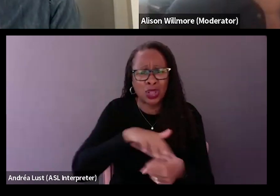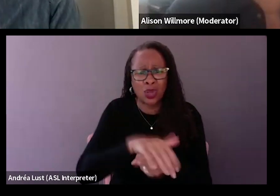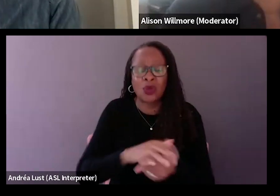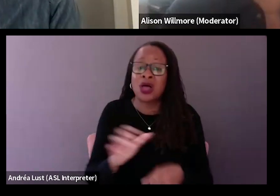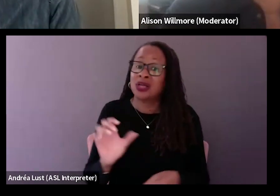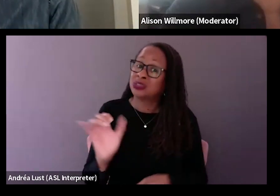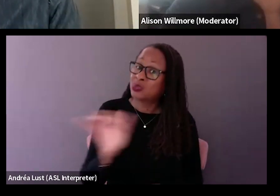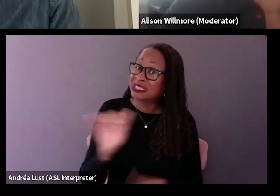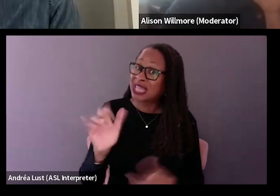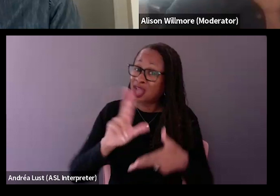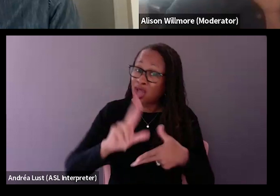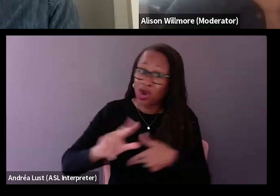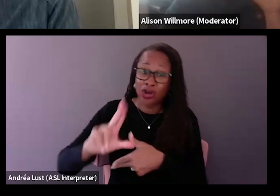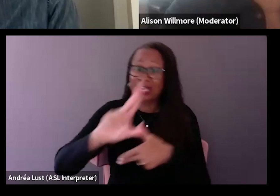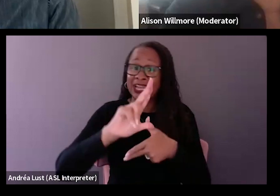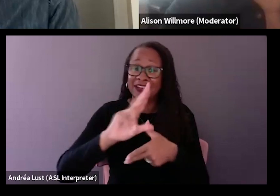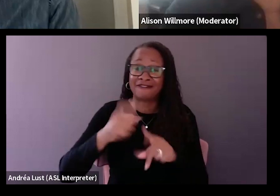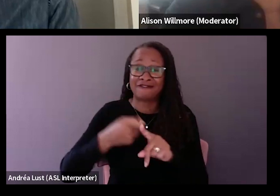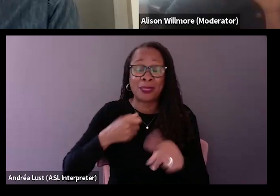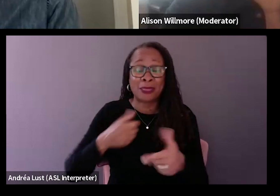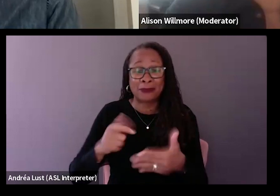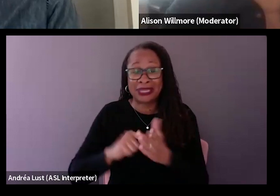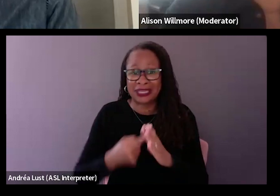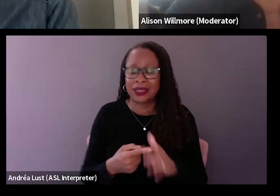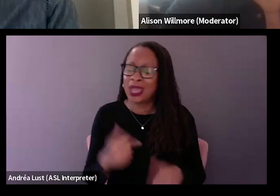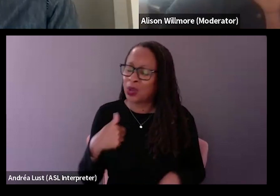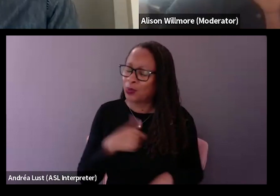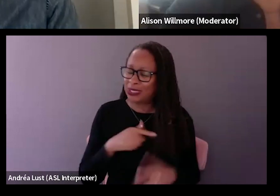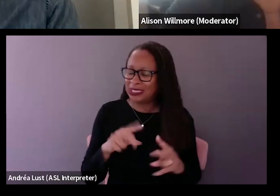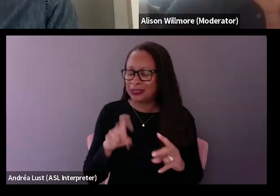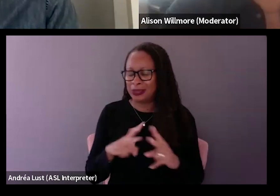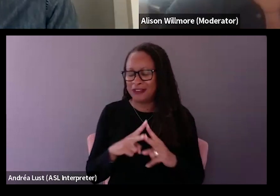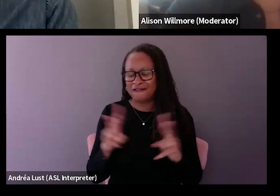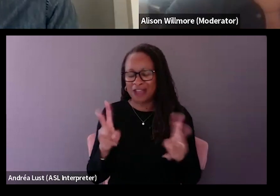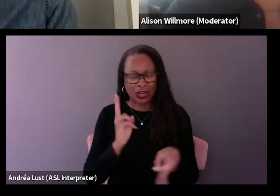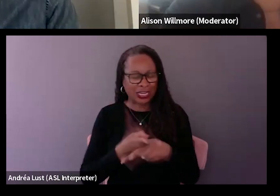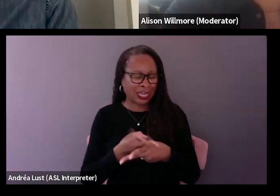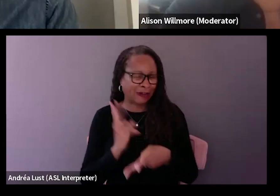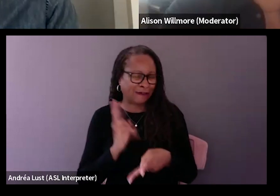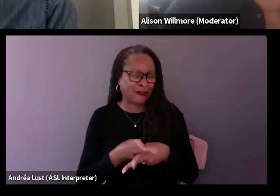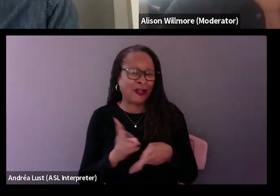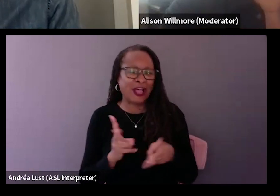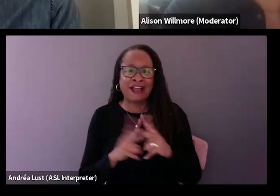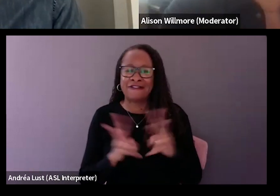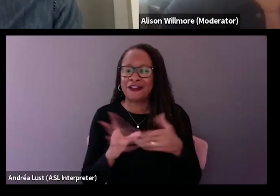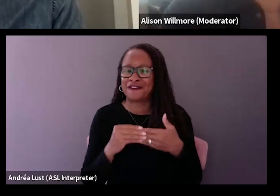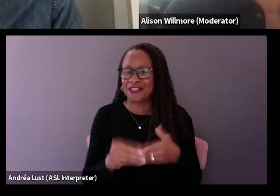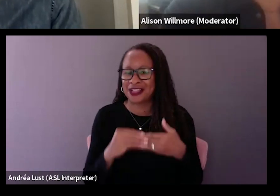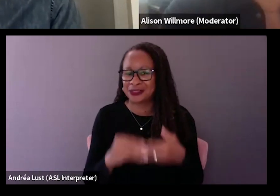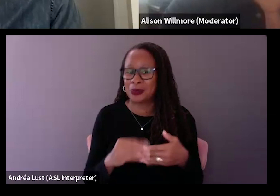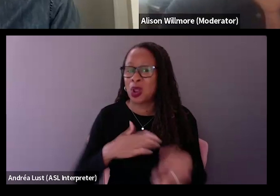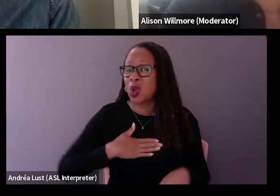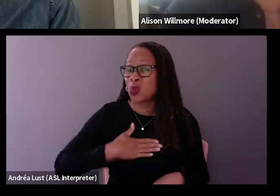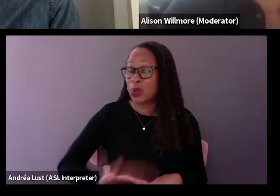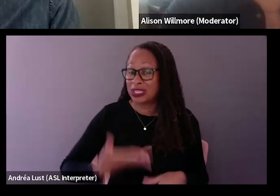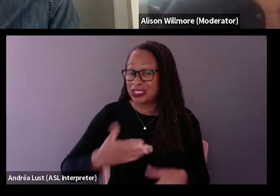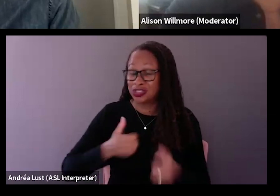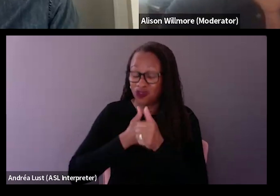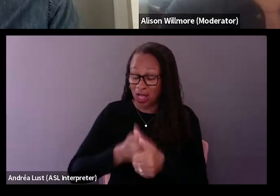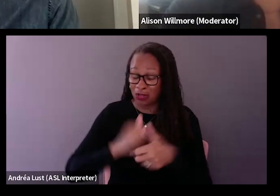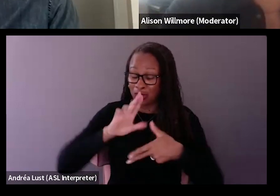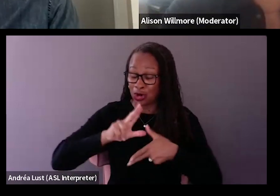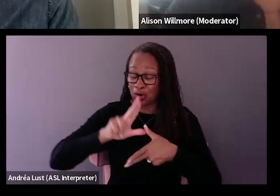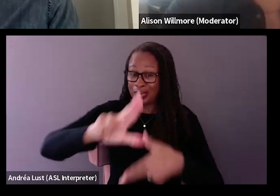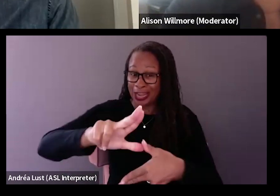nimble in that sense of being willing to follow that hurricane wherever it went. And I mean, we couldn't have asked for a